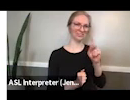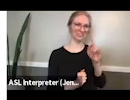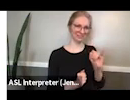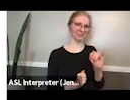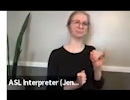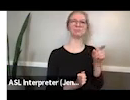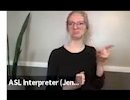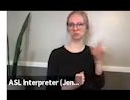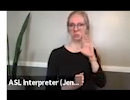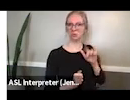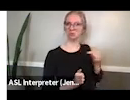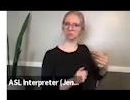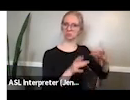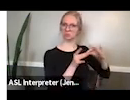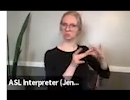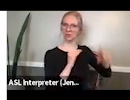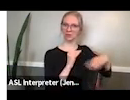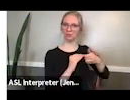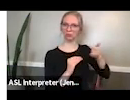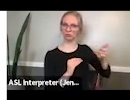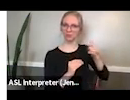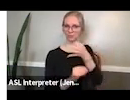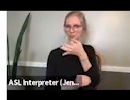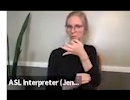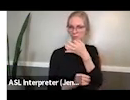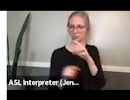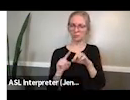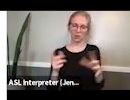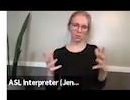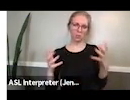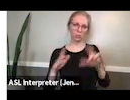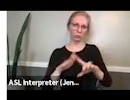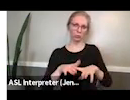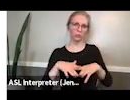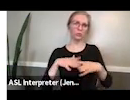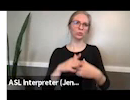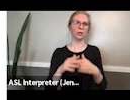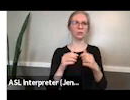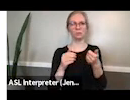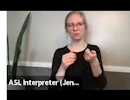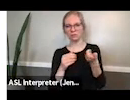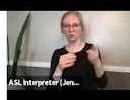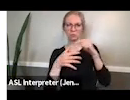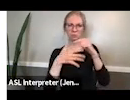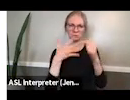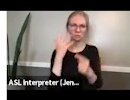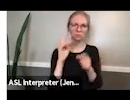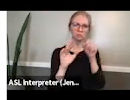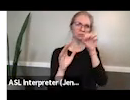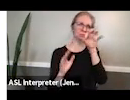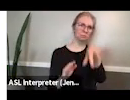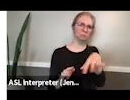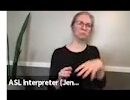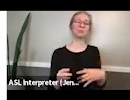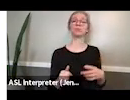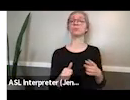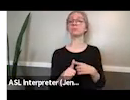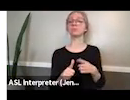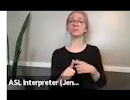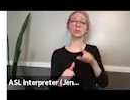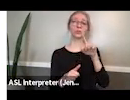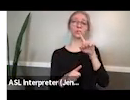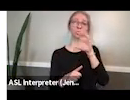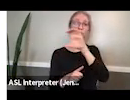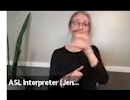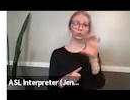more about herself in a moment. I just wanted to start everybody off with some logistics. First, our Zoom is set so that when